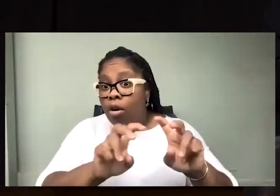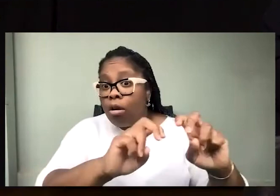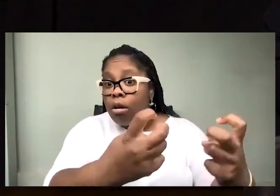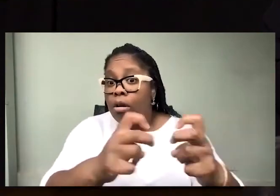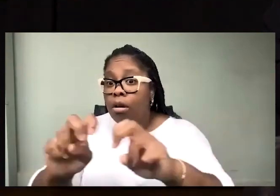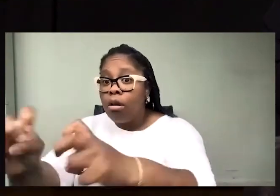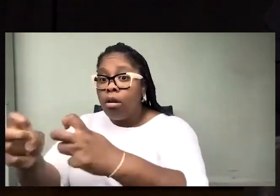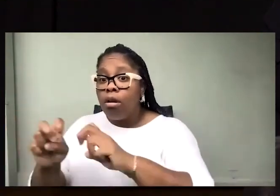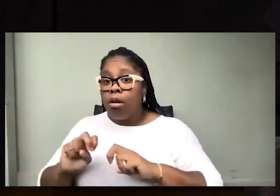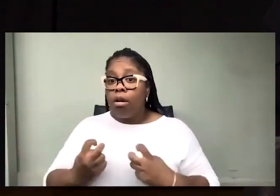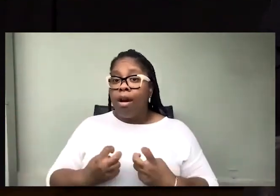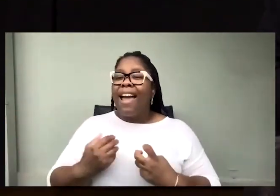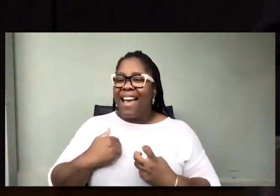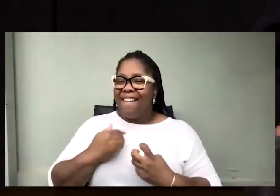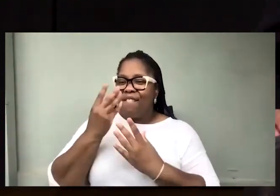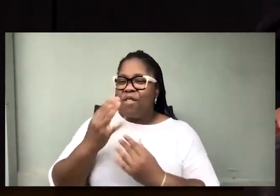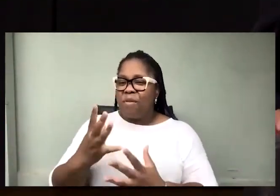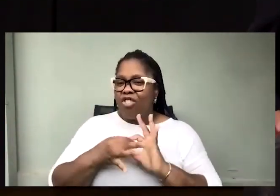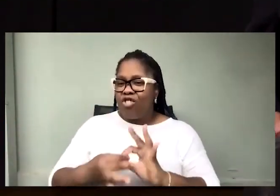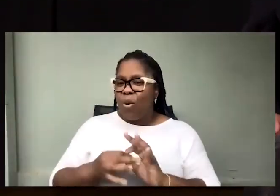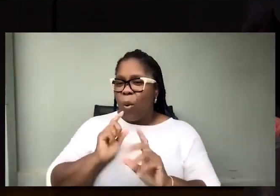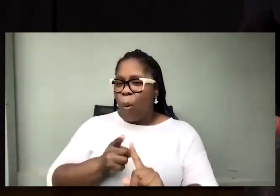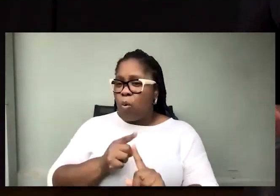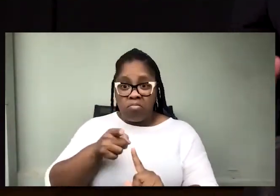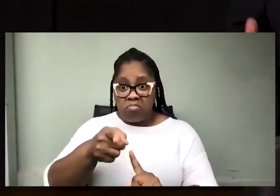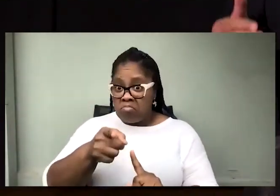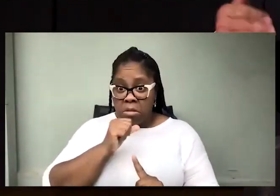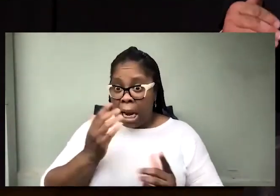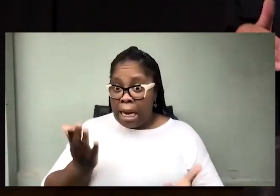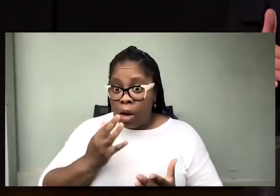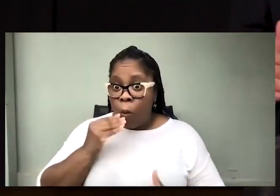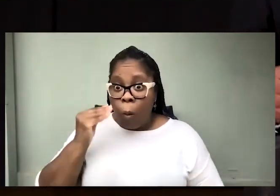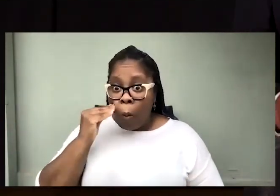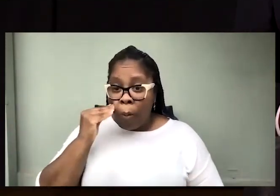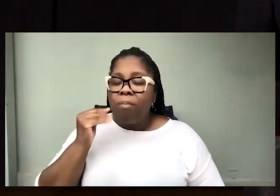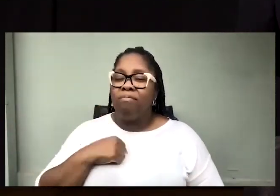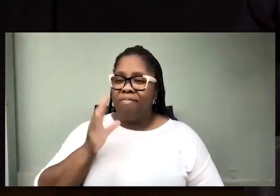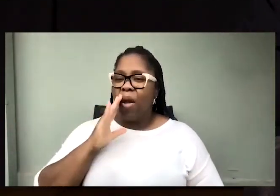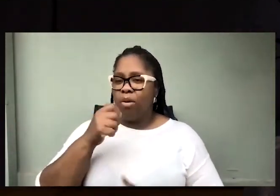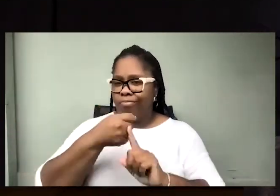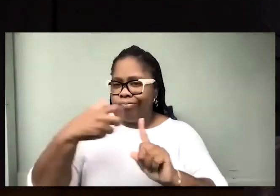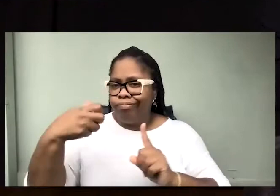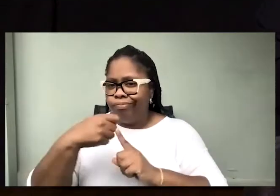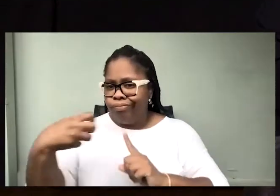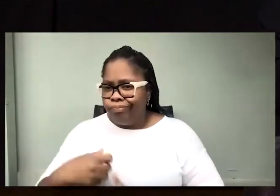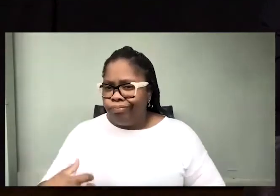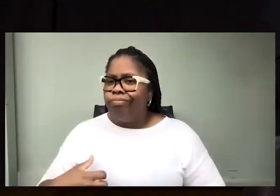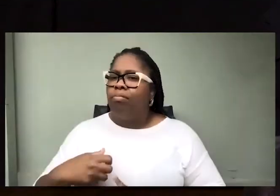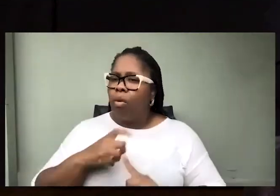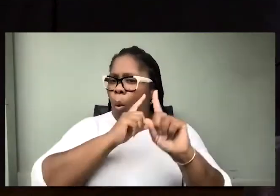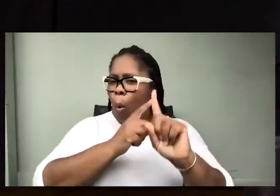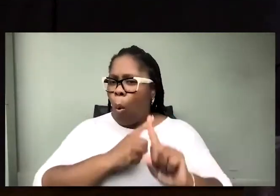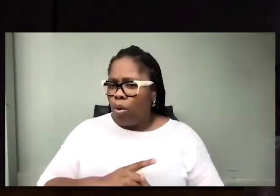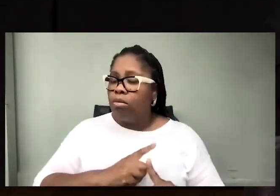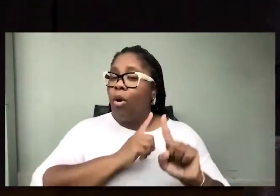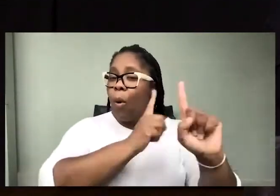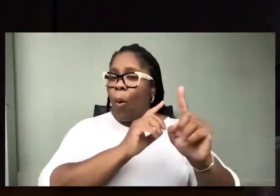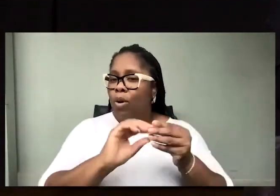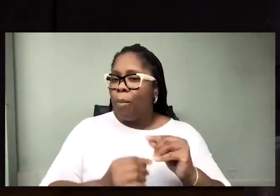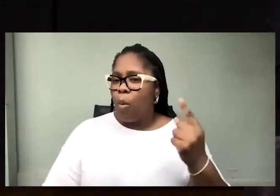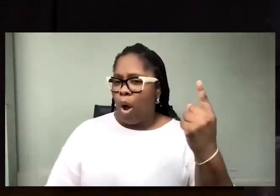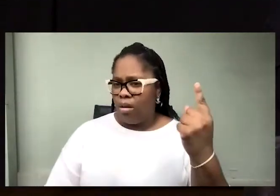goals. But if you're at home, let me go through goal number 1. And apologies as